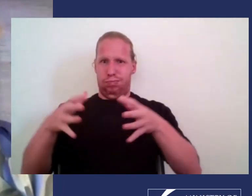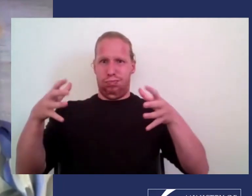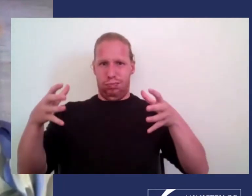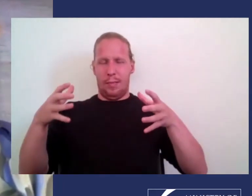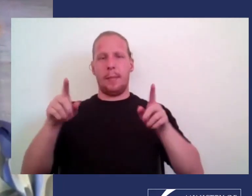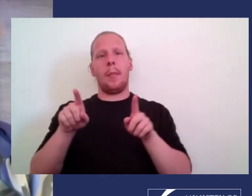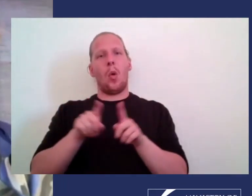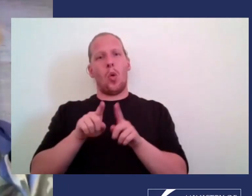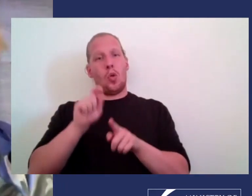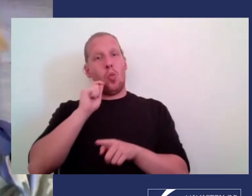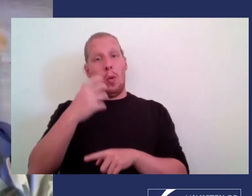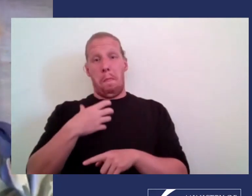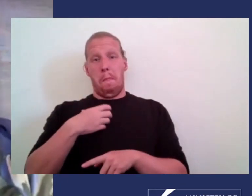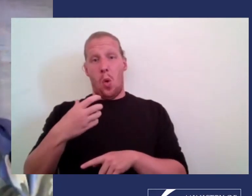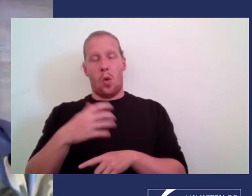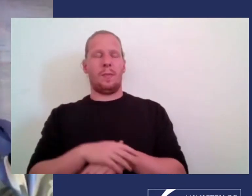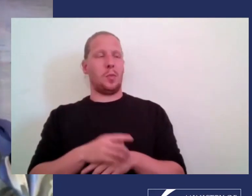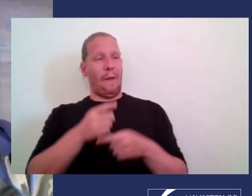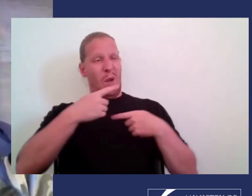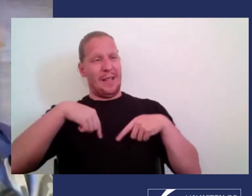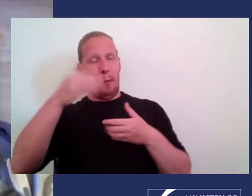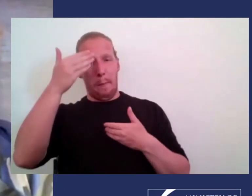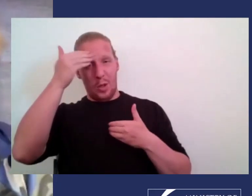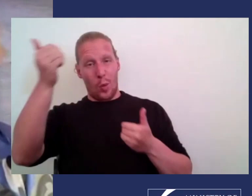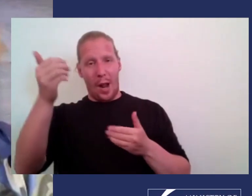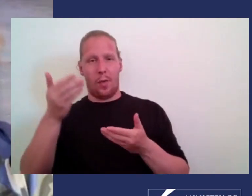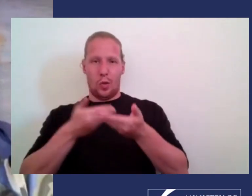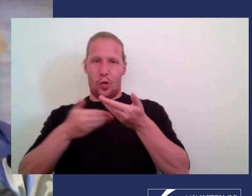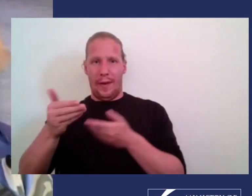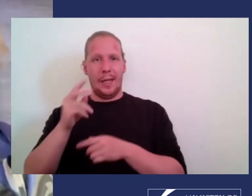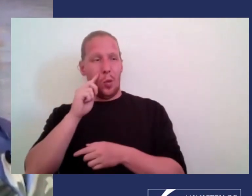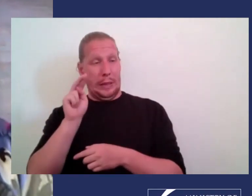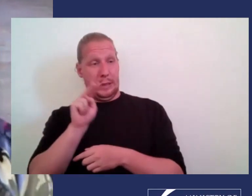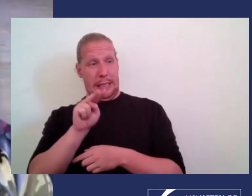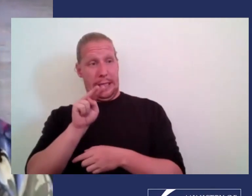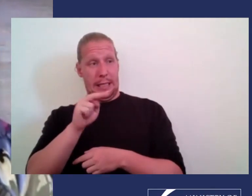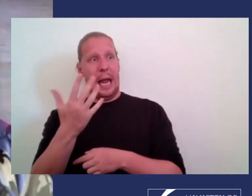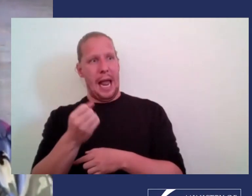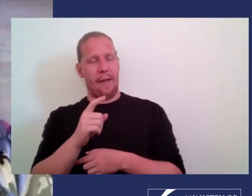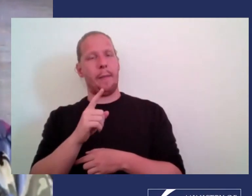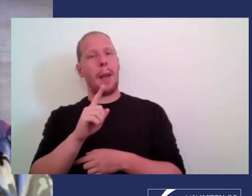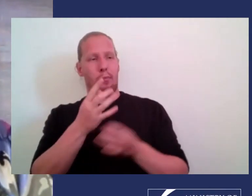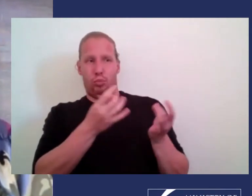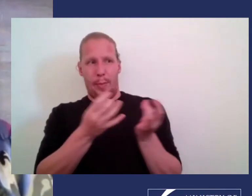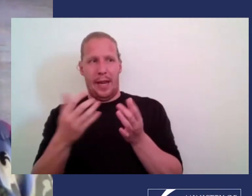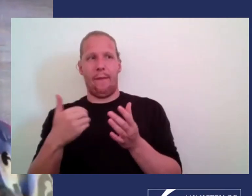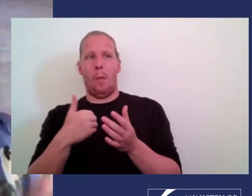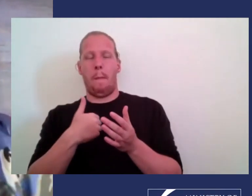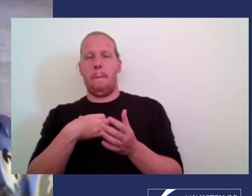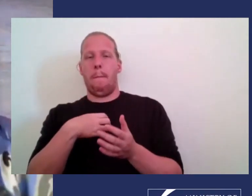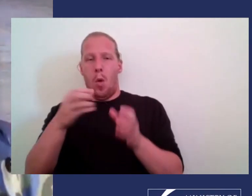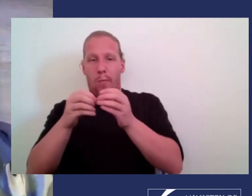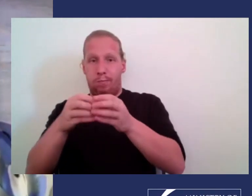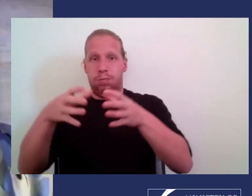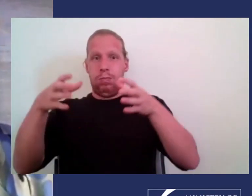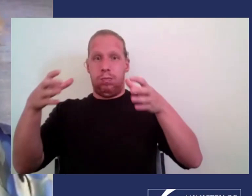another aspect that we're in mental health services. Certainly we've seen some of that already, but we're preparing for more. And then